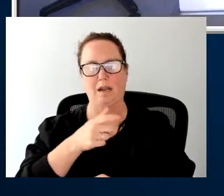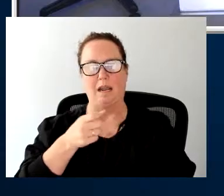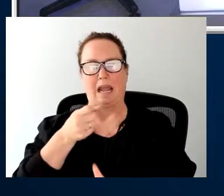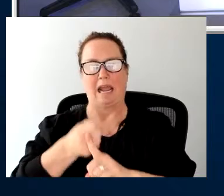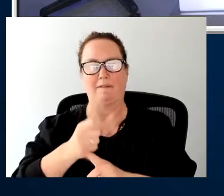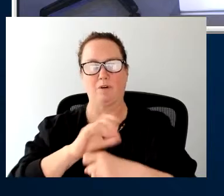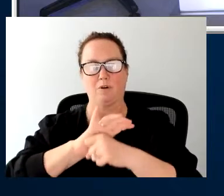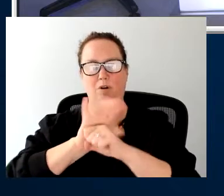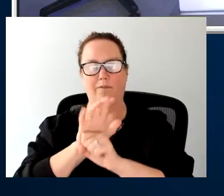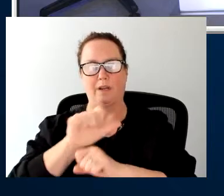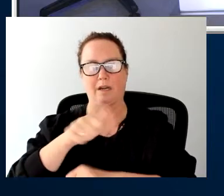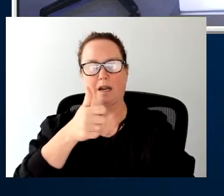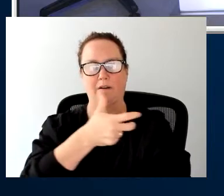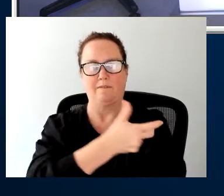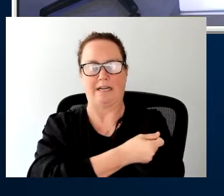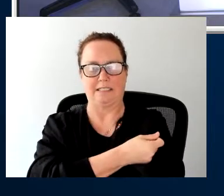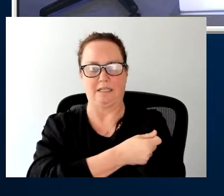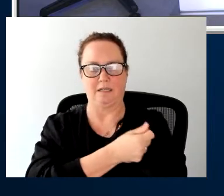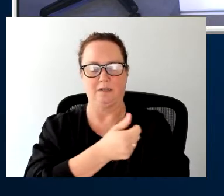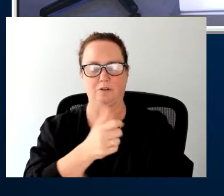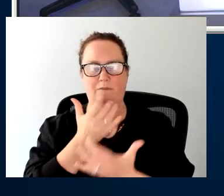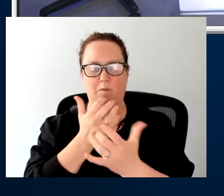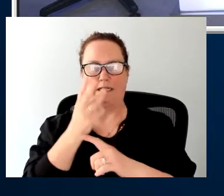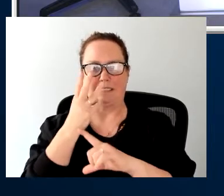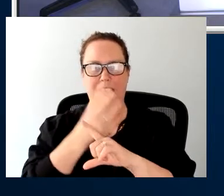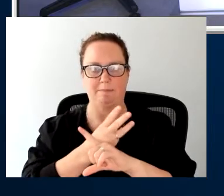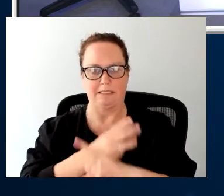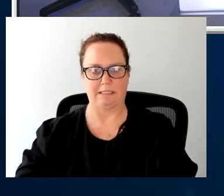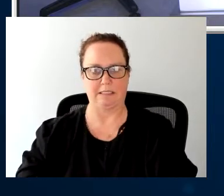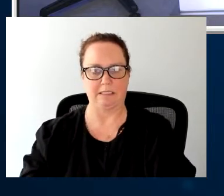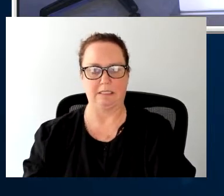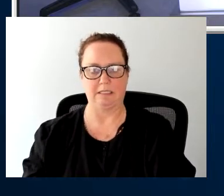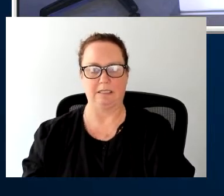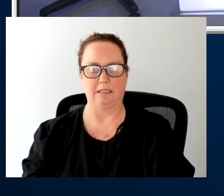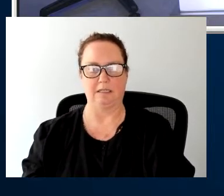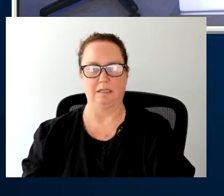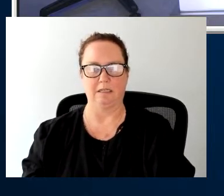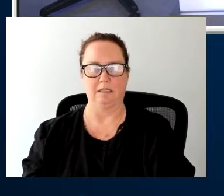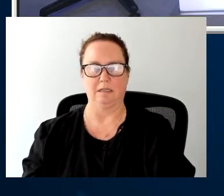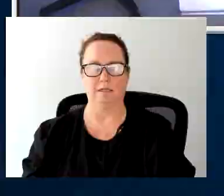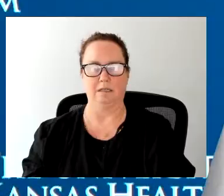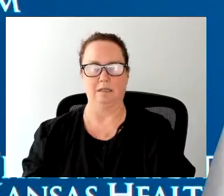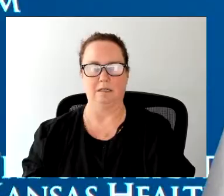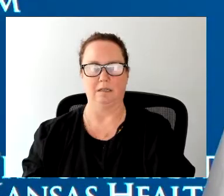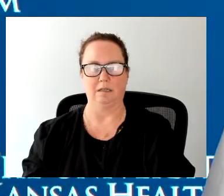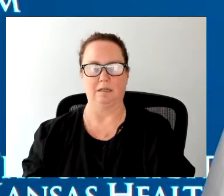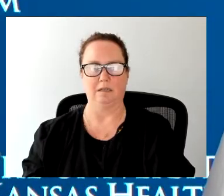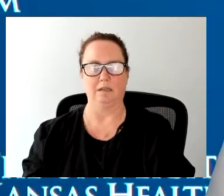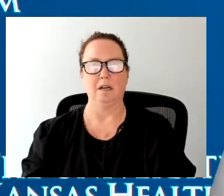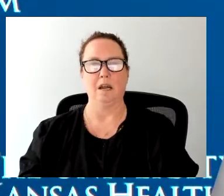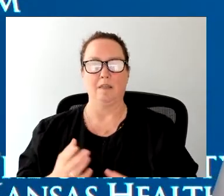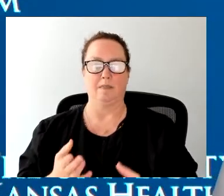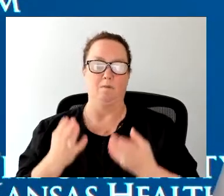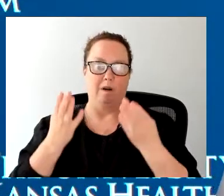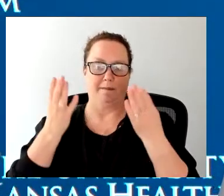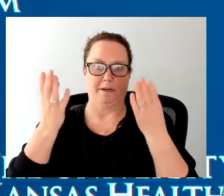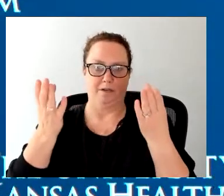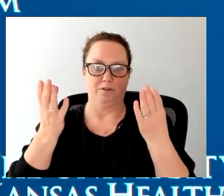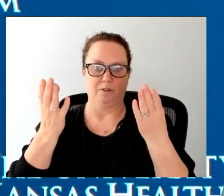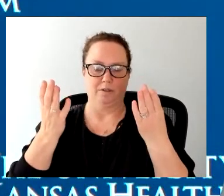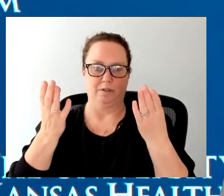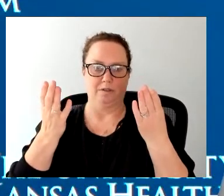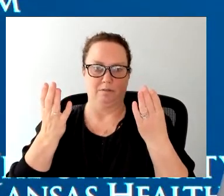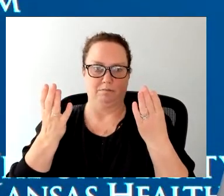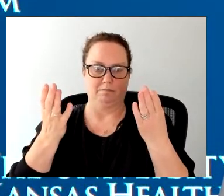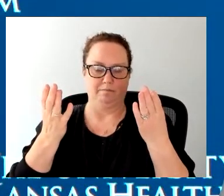you get another vaccination? Do you have to wait 6 months? Mm-hmm. You know, the recommendation we've been giving, especially if it is